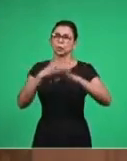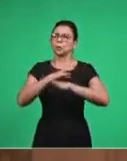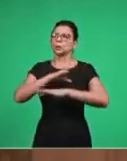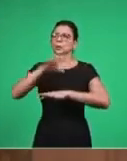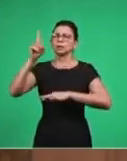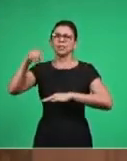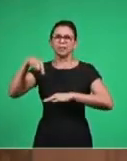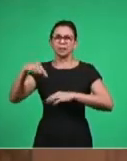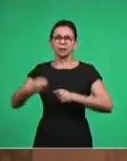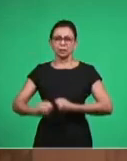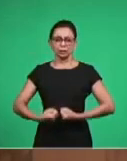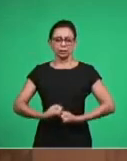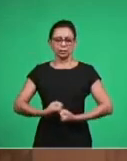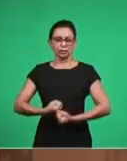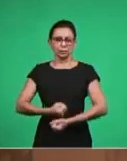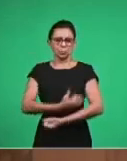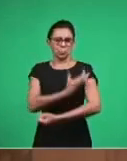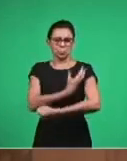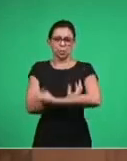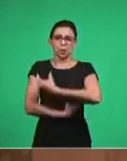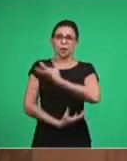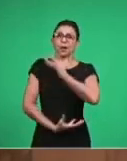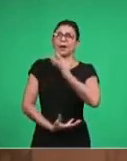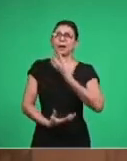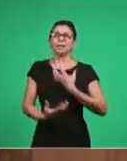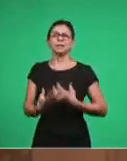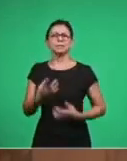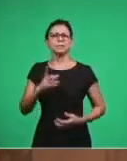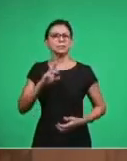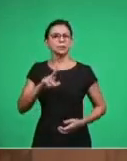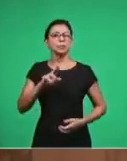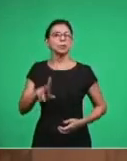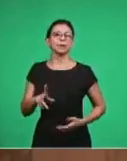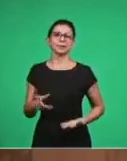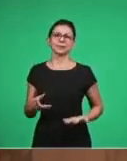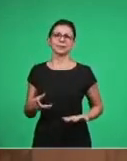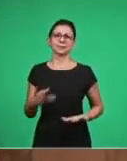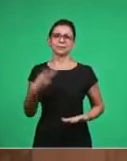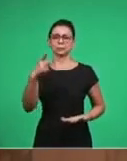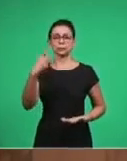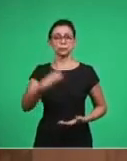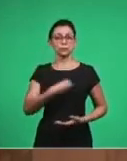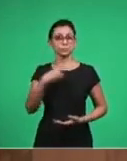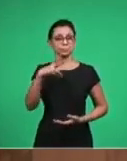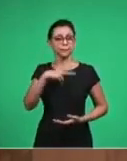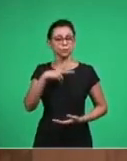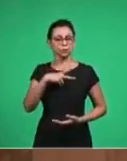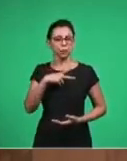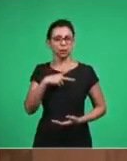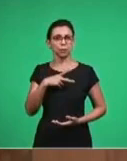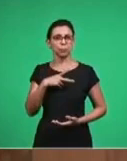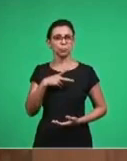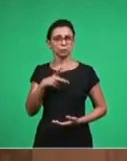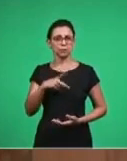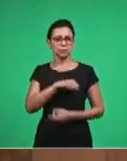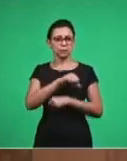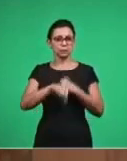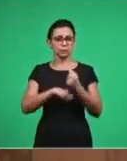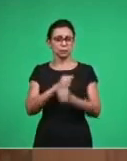He sees the emotions. He feels the emotions. And he is doing now what the Lord wants him to do.